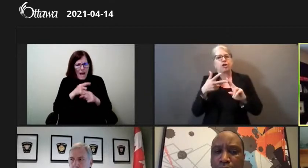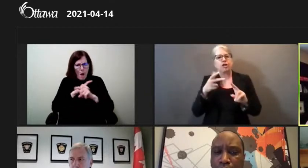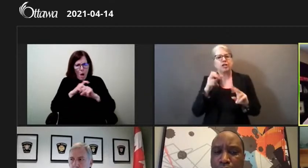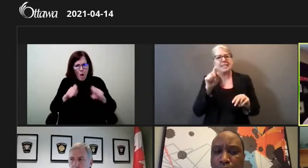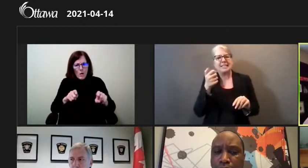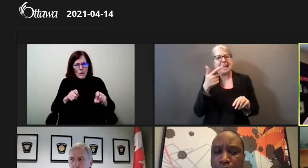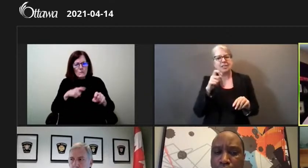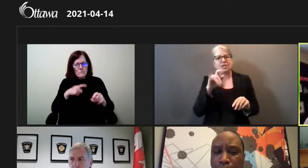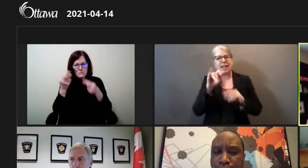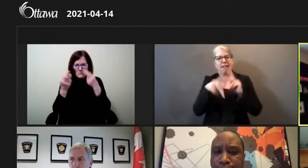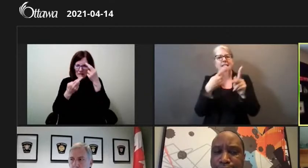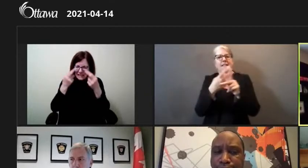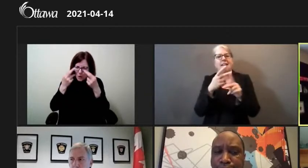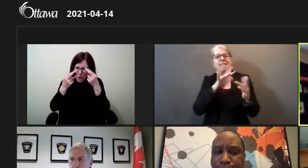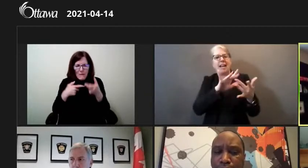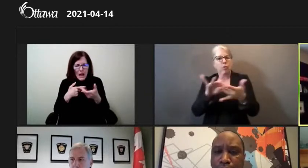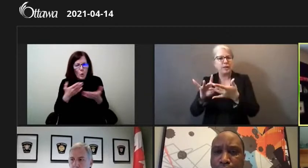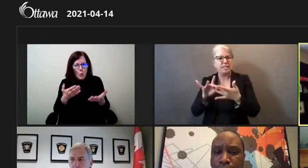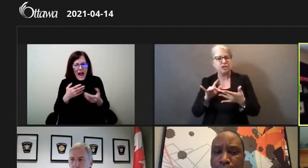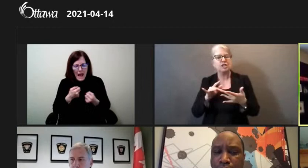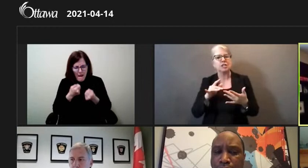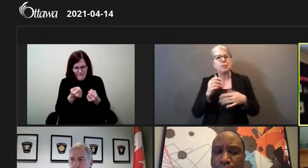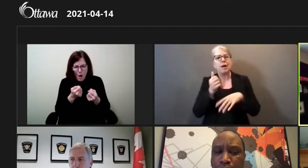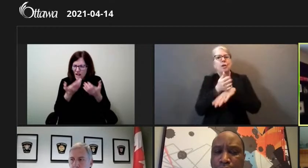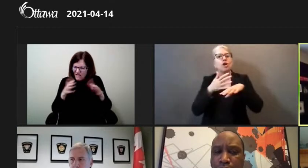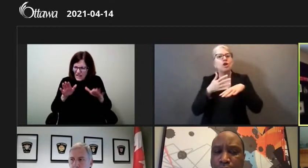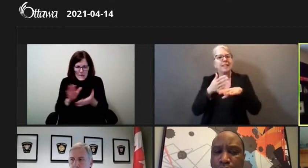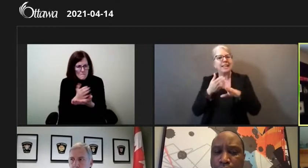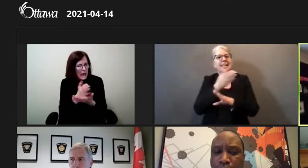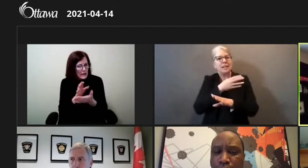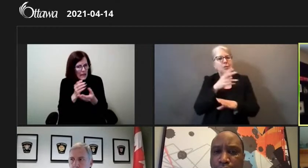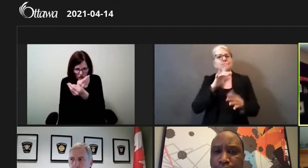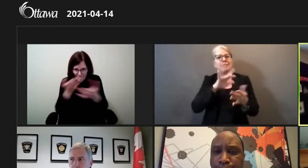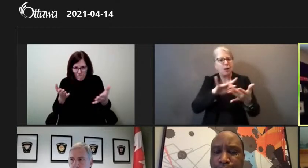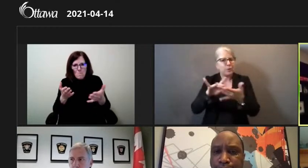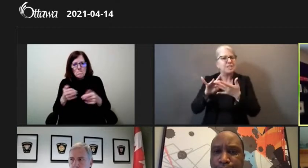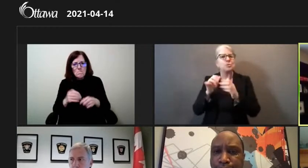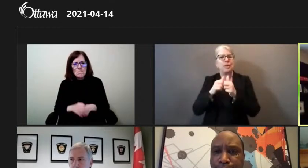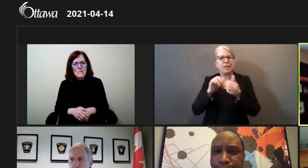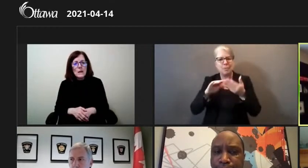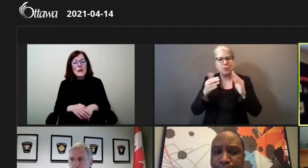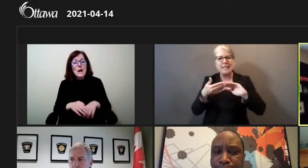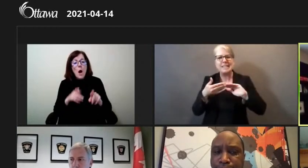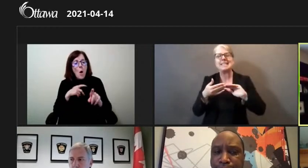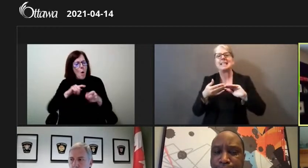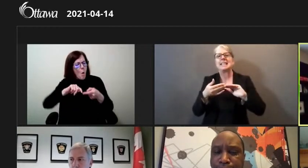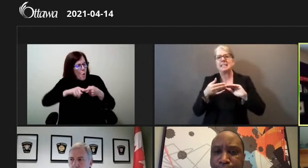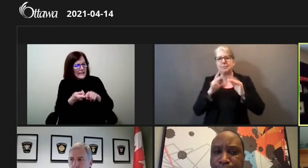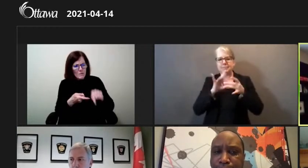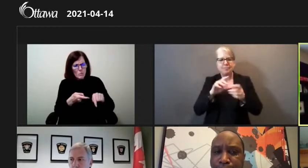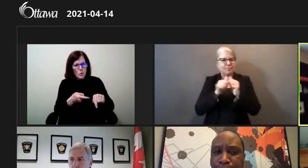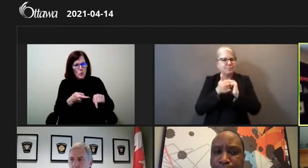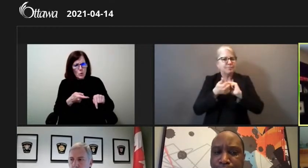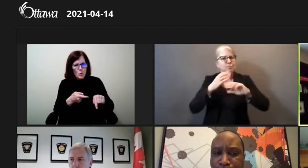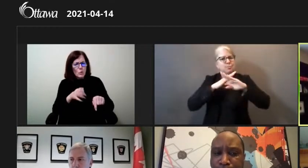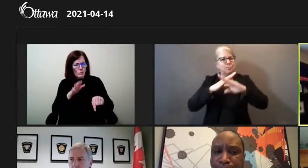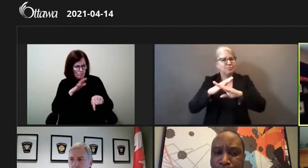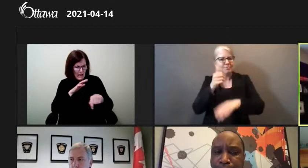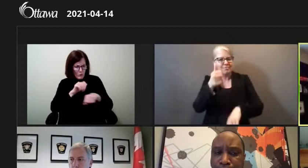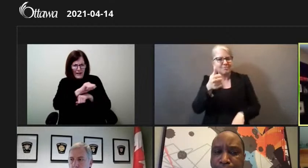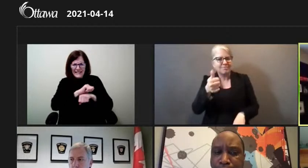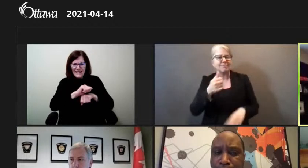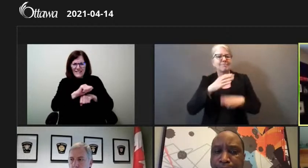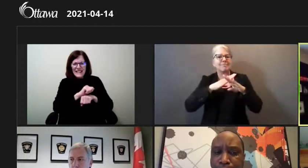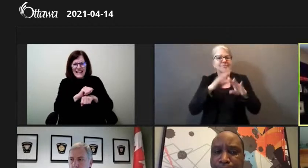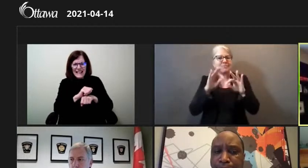that kind of outreach, because very early on, we were doing the outreach with communities around how to protect yourself and your